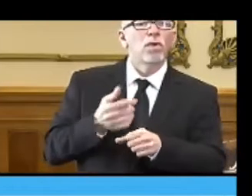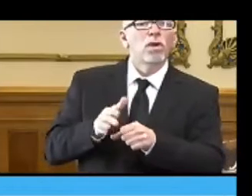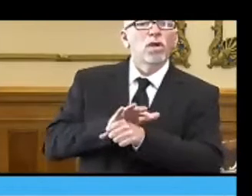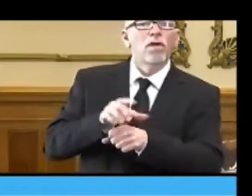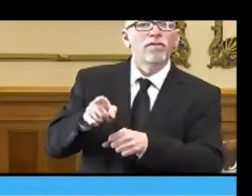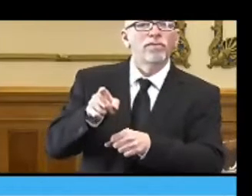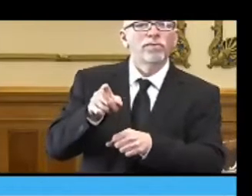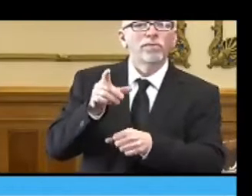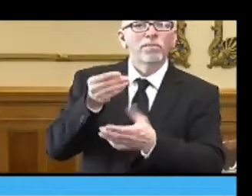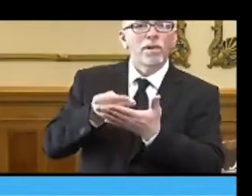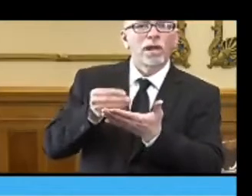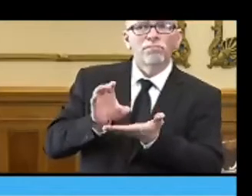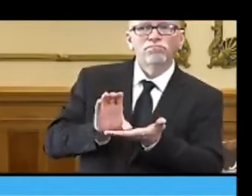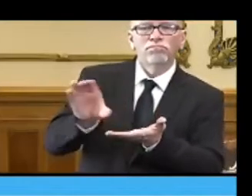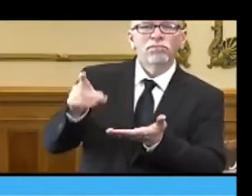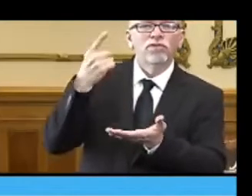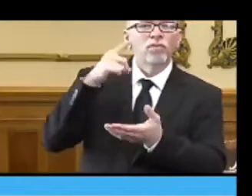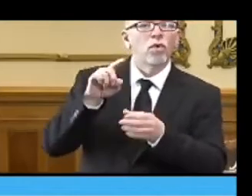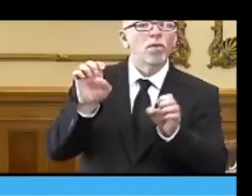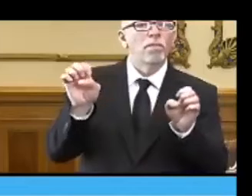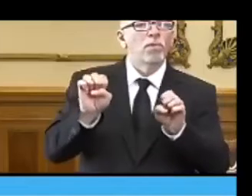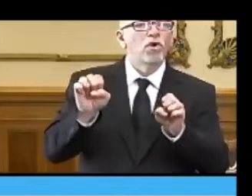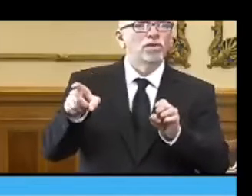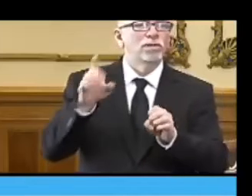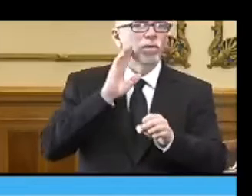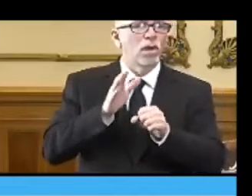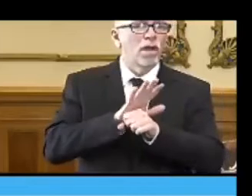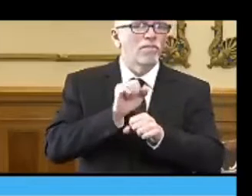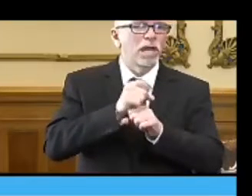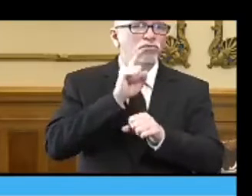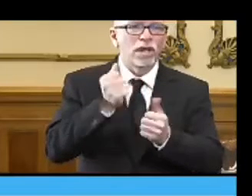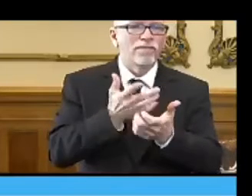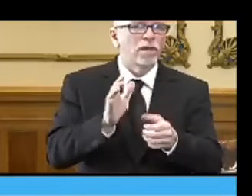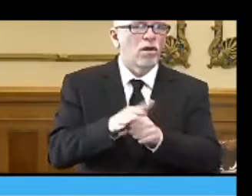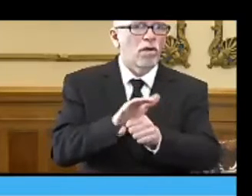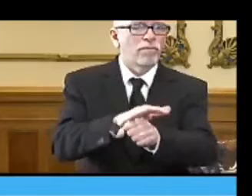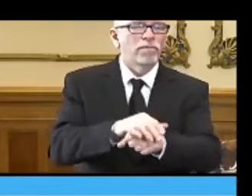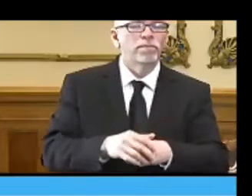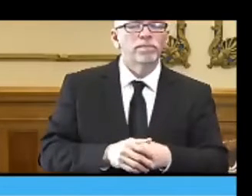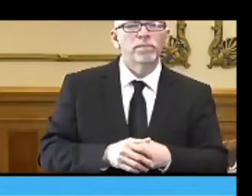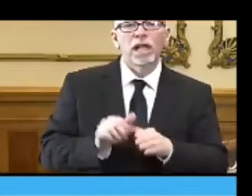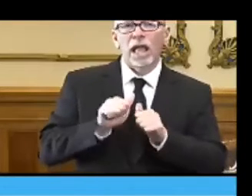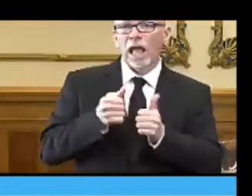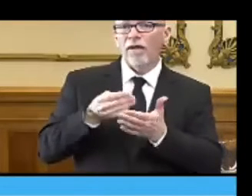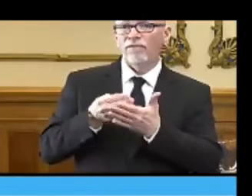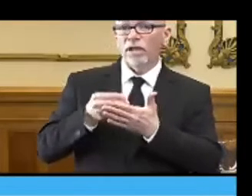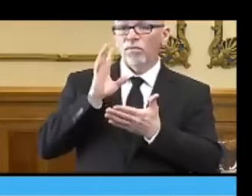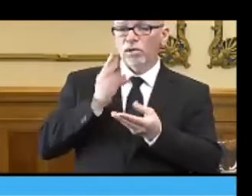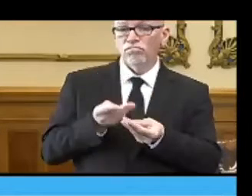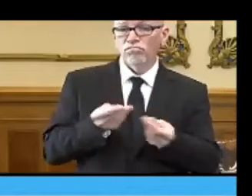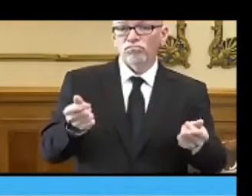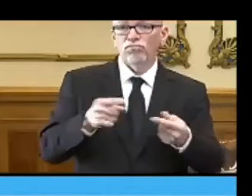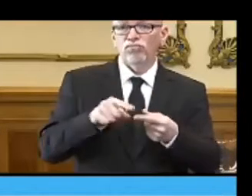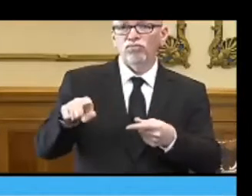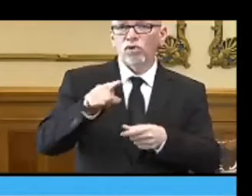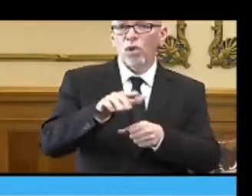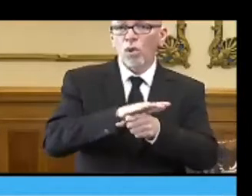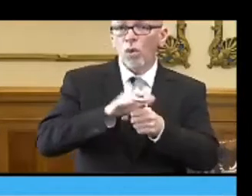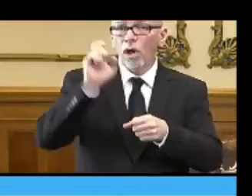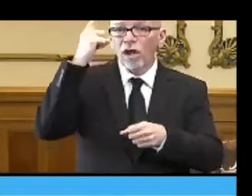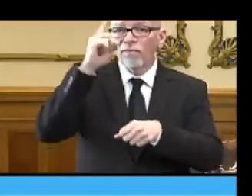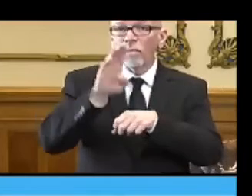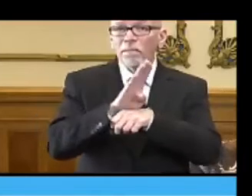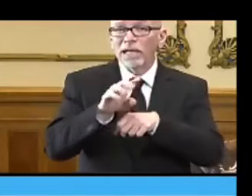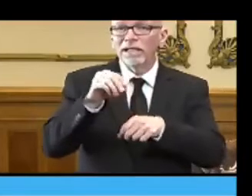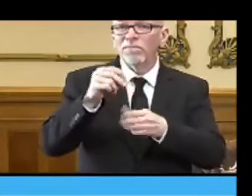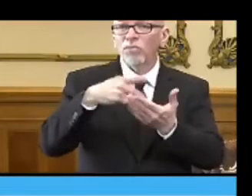resources directed to the emergency will be covered. How the funds will be distributed locally to local governments and businesses and